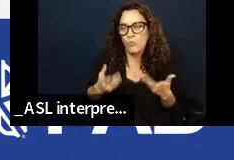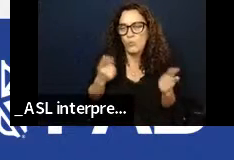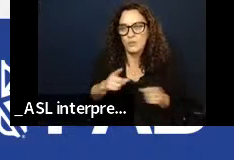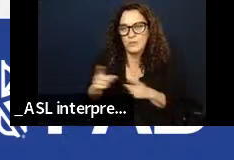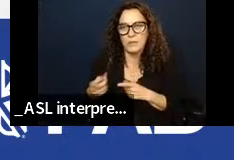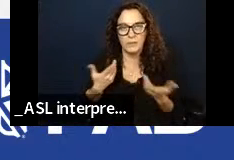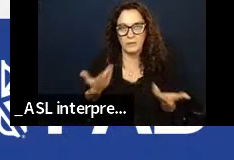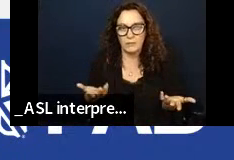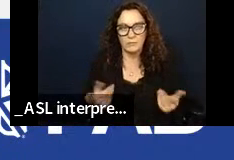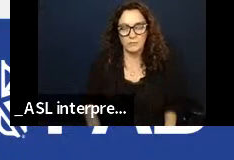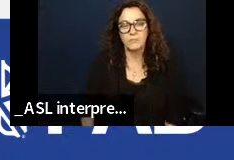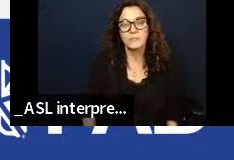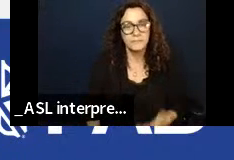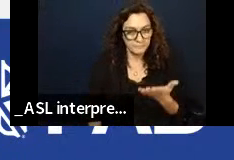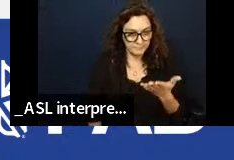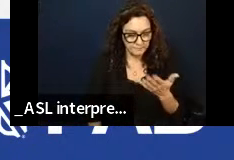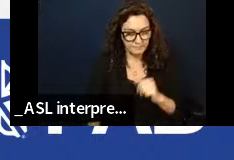Rochester?